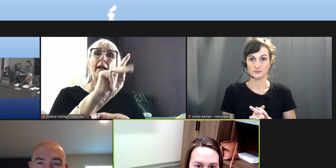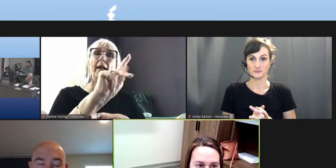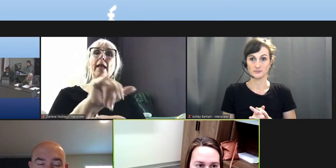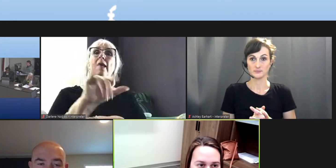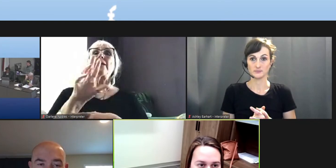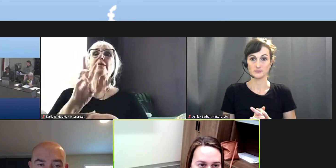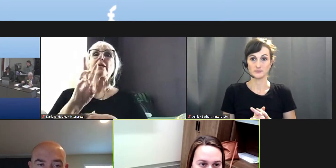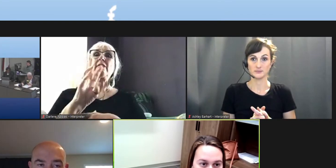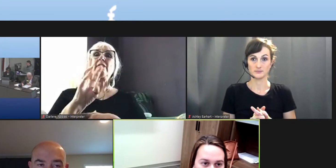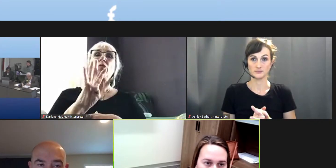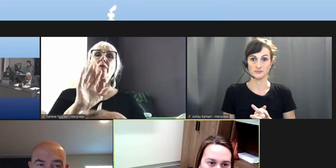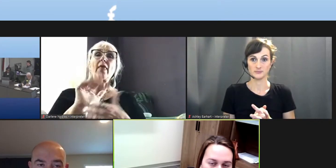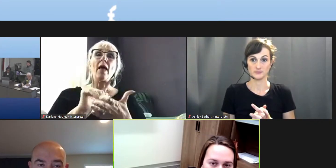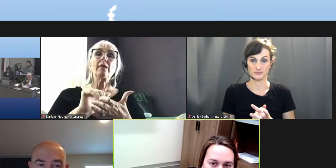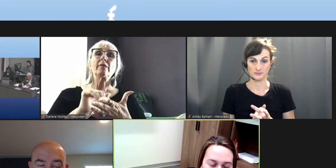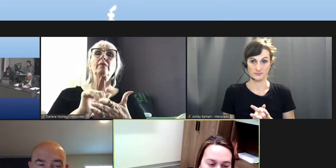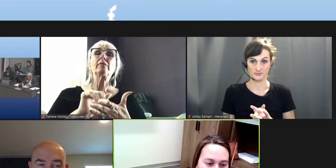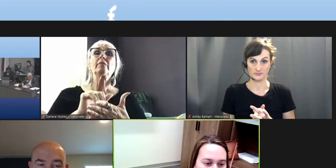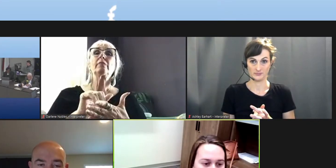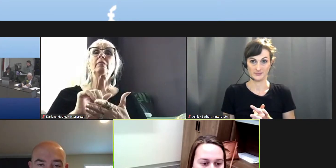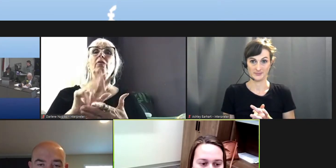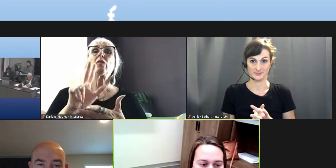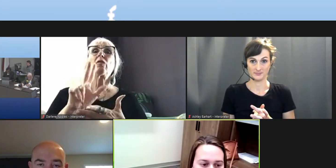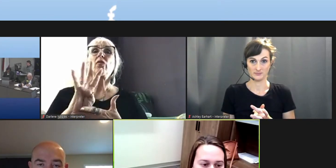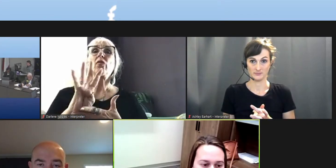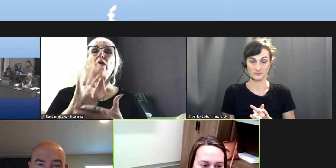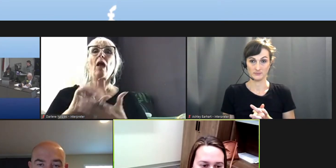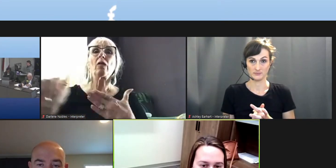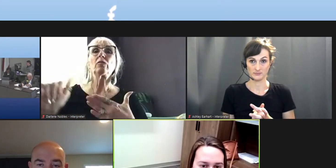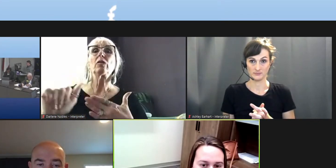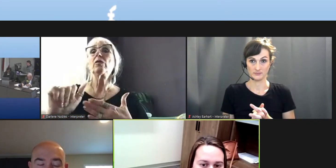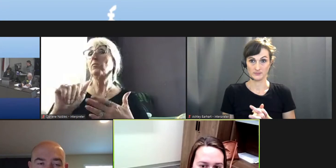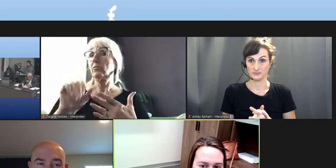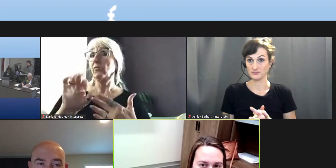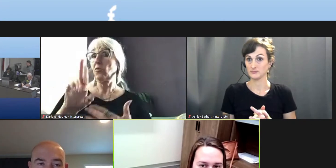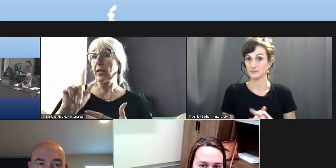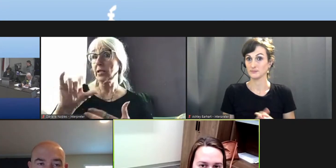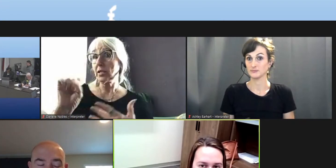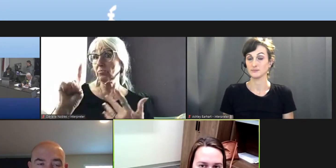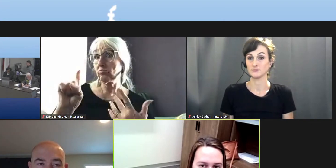$64,734. Not sure if Francis has anything else she would like to add to that.